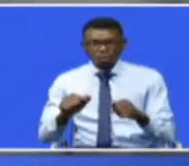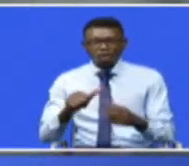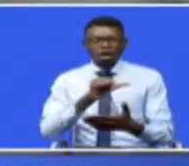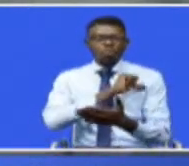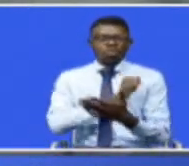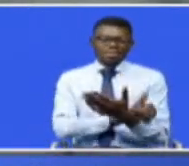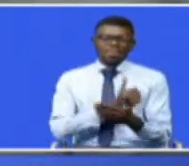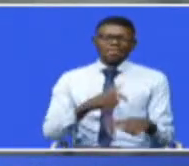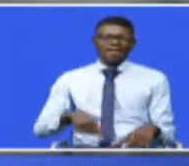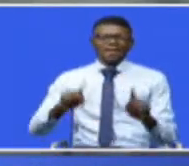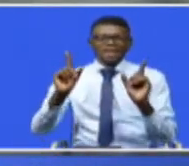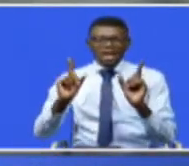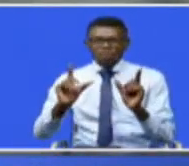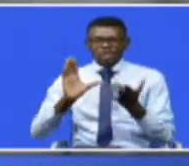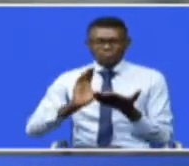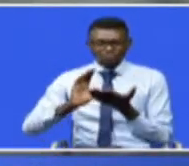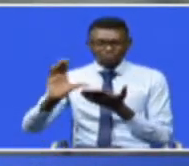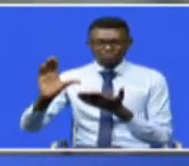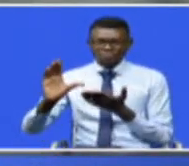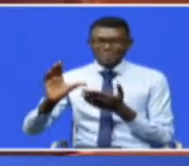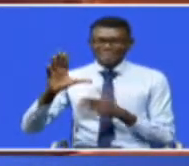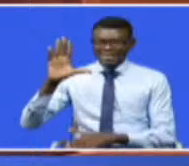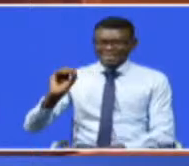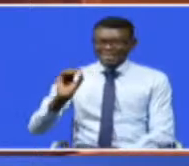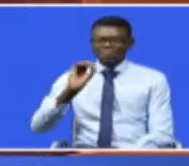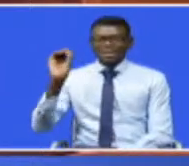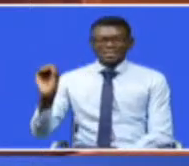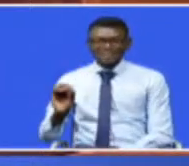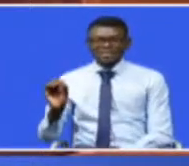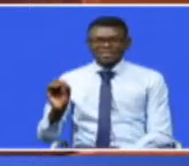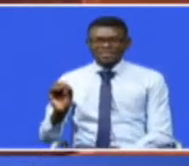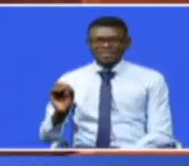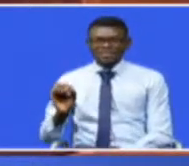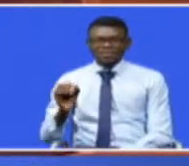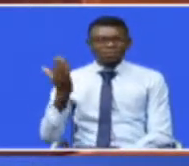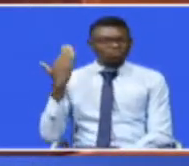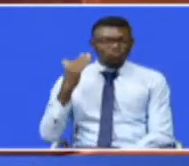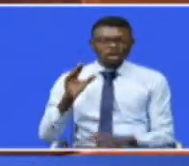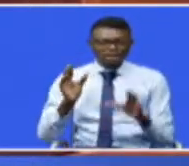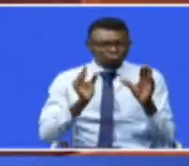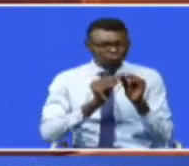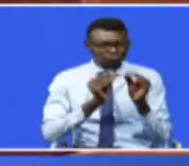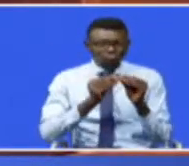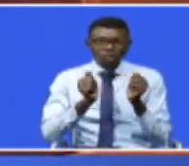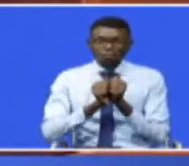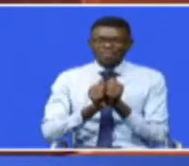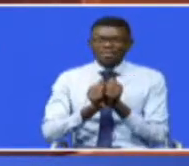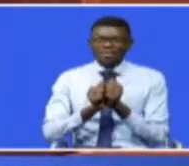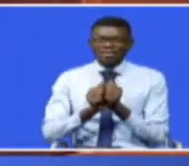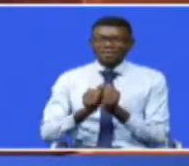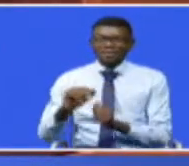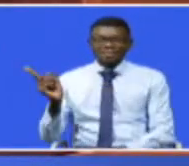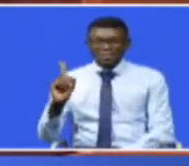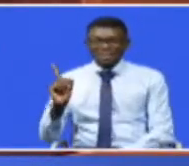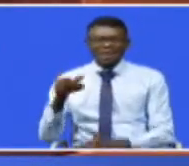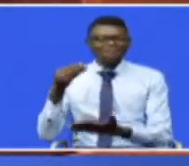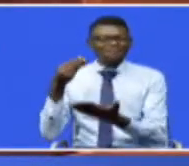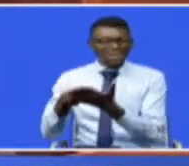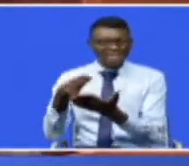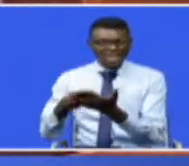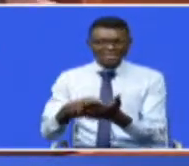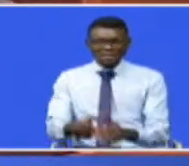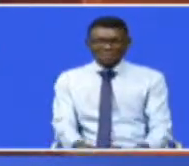authority to disburse 50% of the resources. We were in a meeting with the minister in charge of